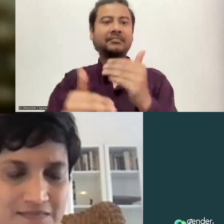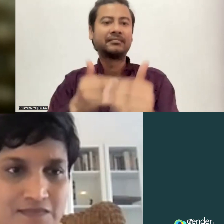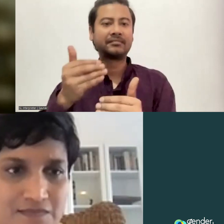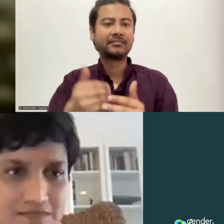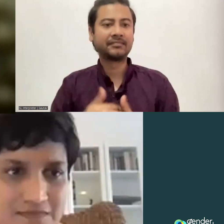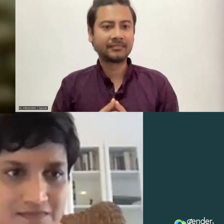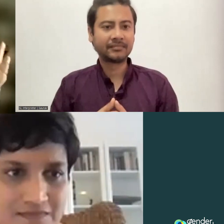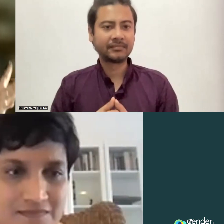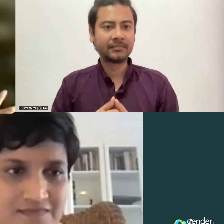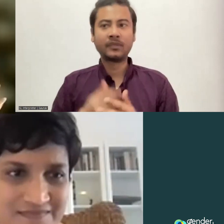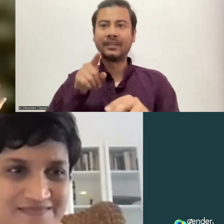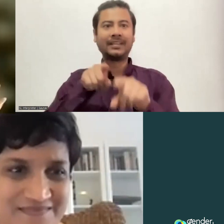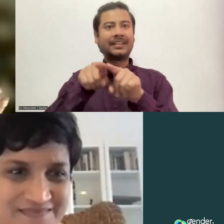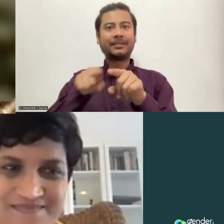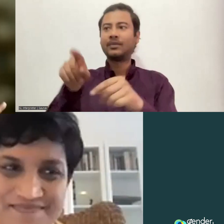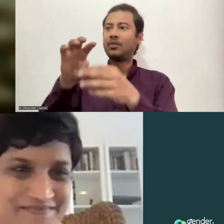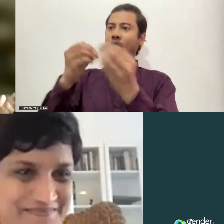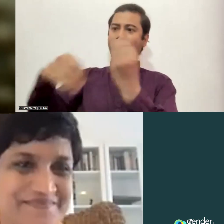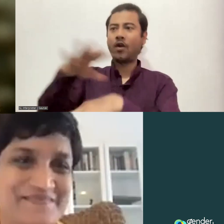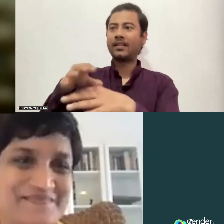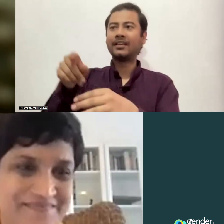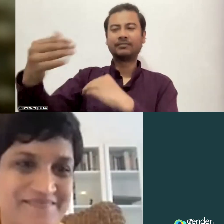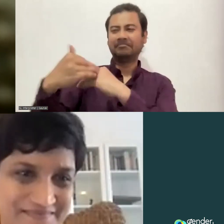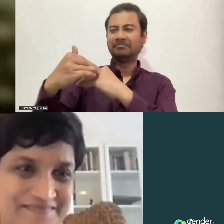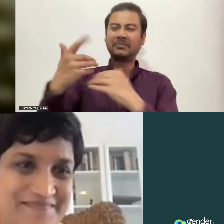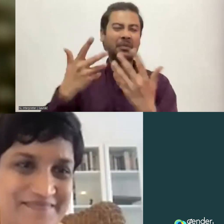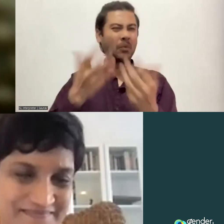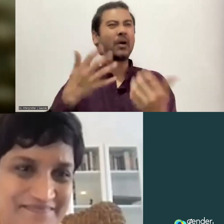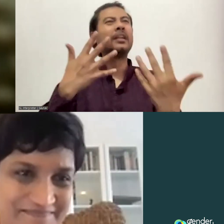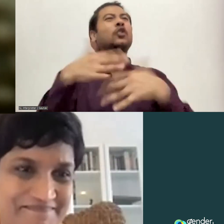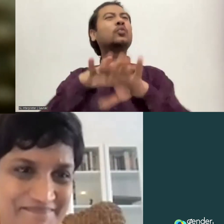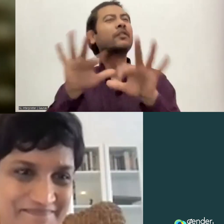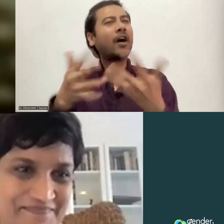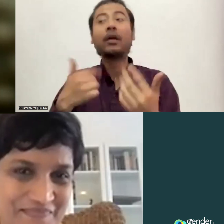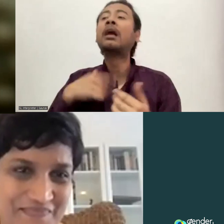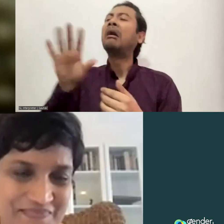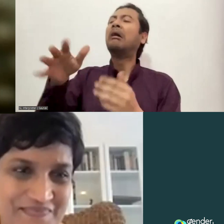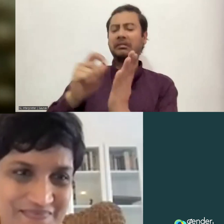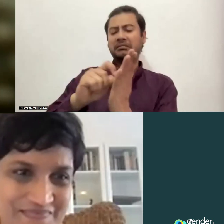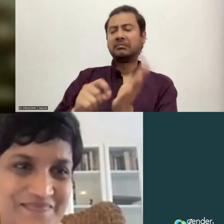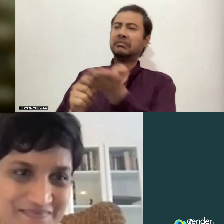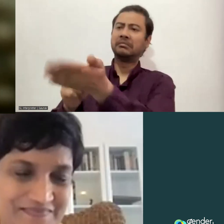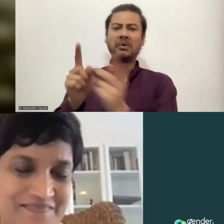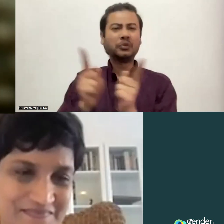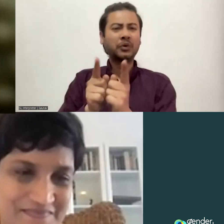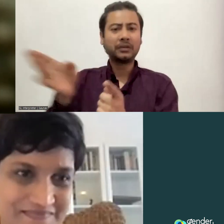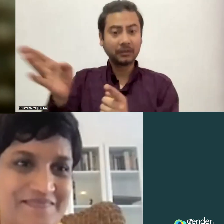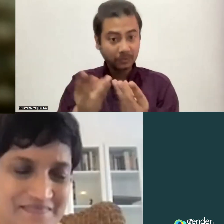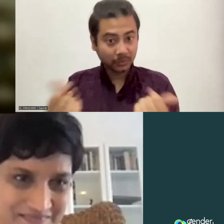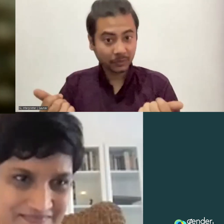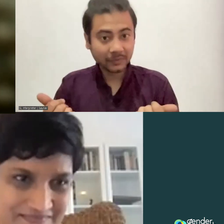say, do these two things and you'll become an inclusive organization. It's just such a process of thinking, reflecting